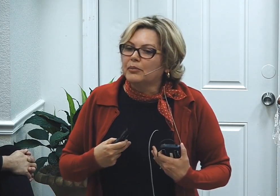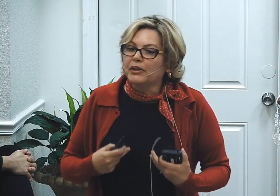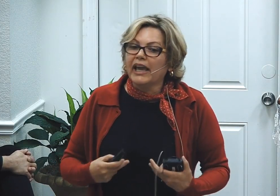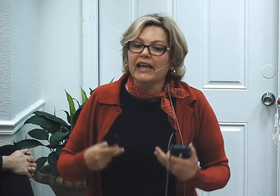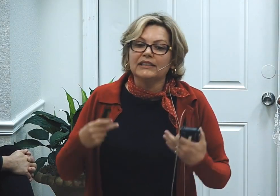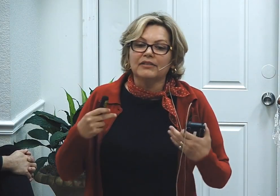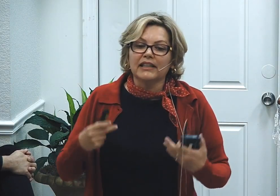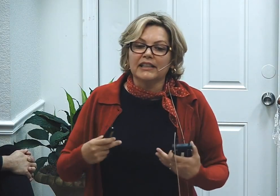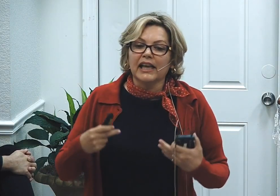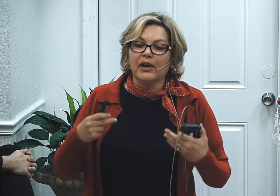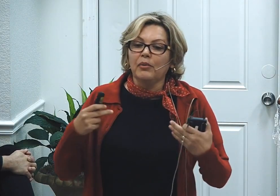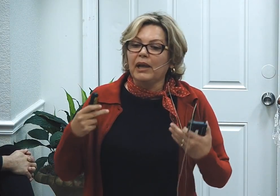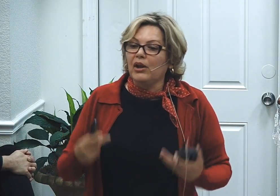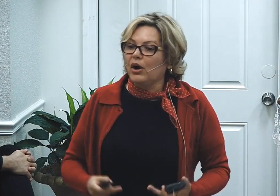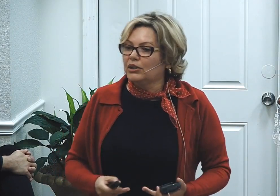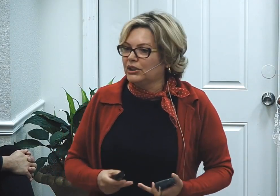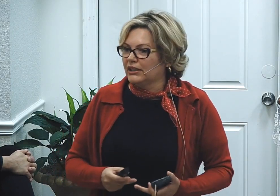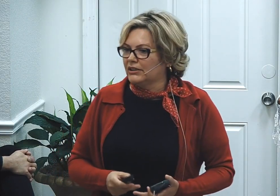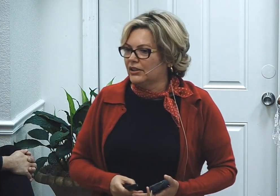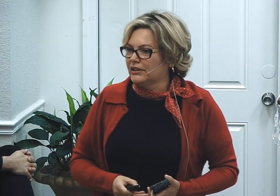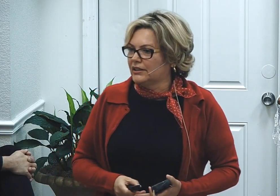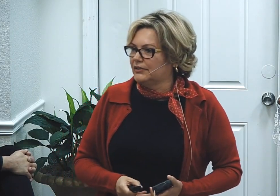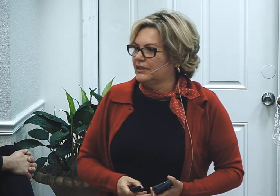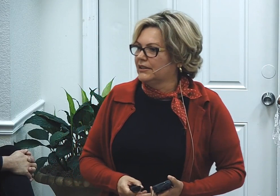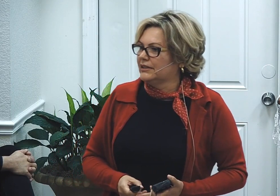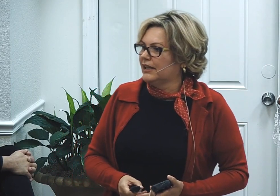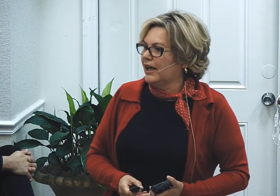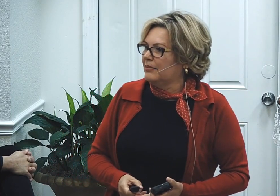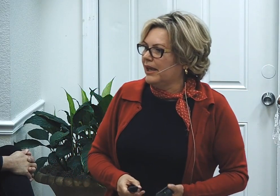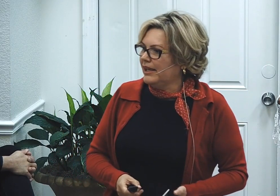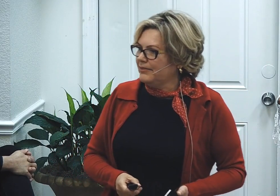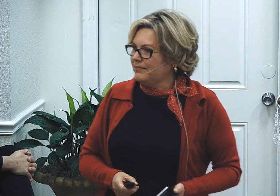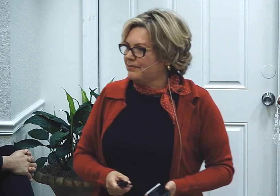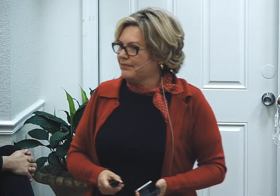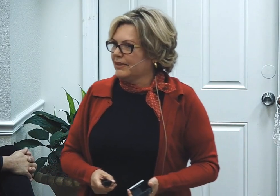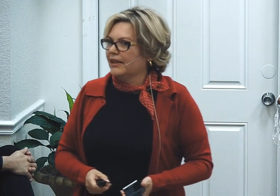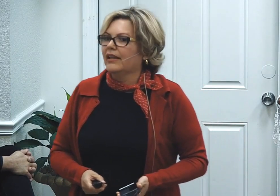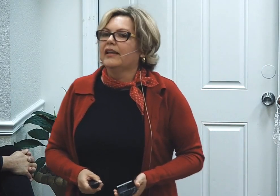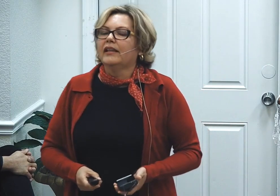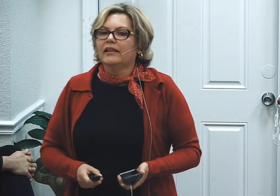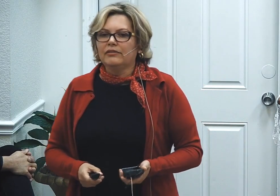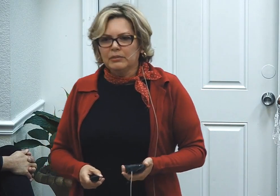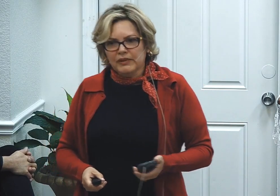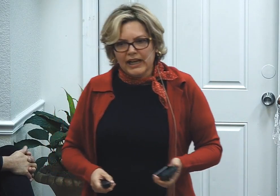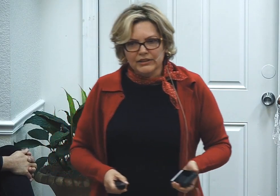we rejoice because this is going to be the best day in our lives. Amen?